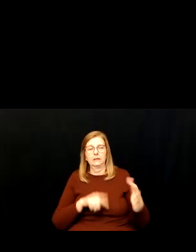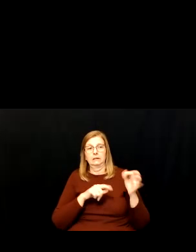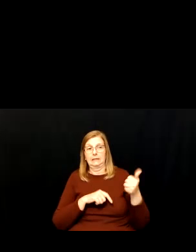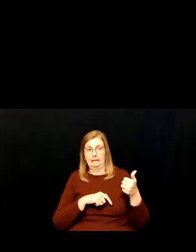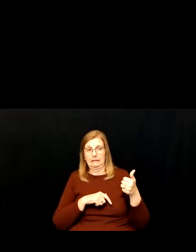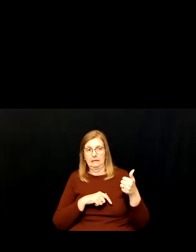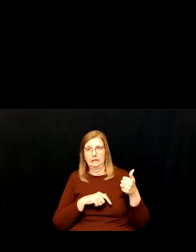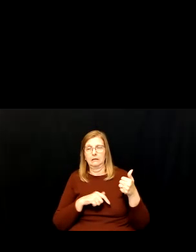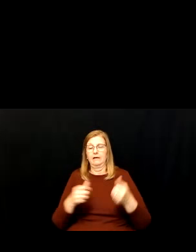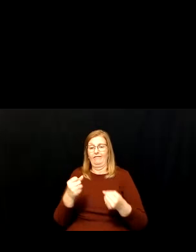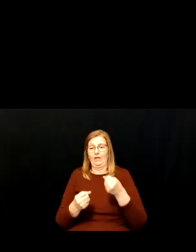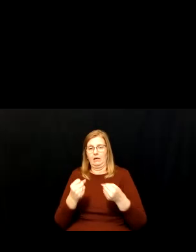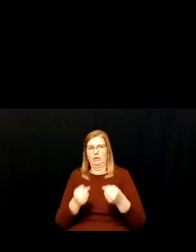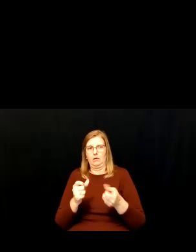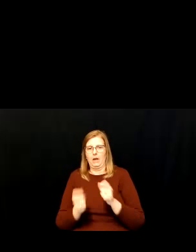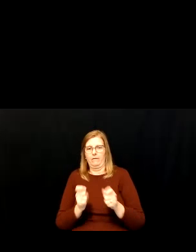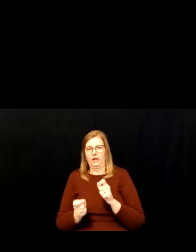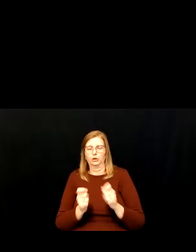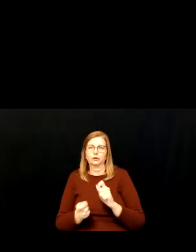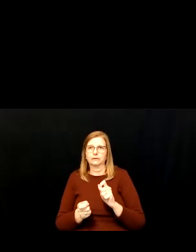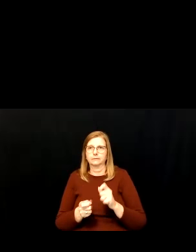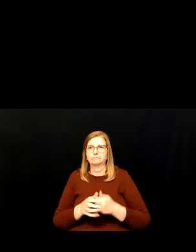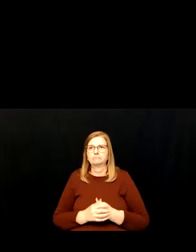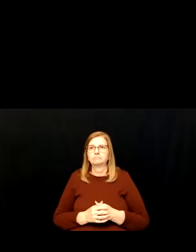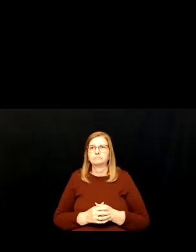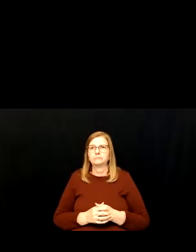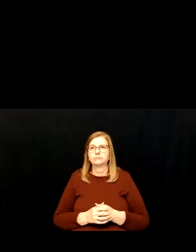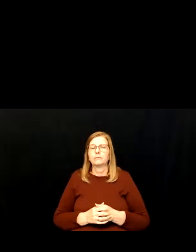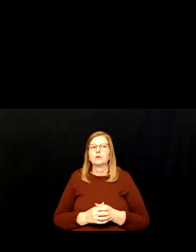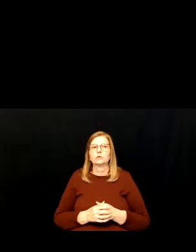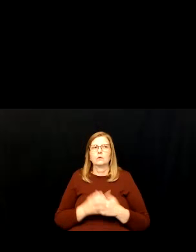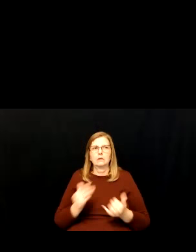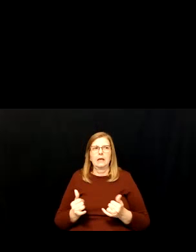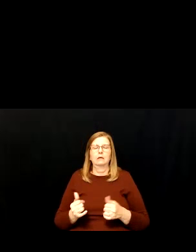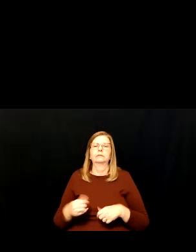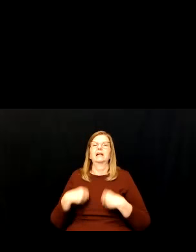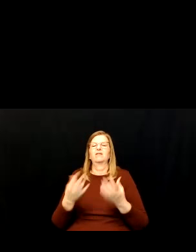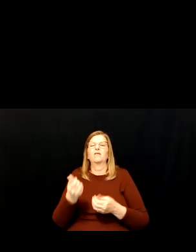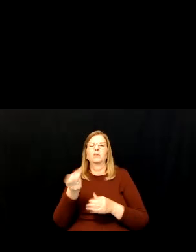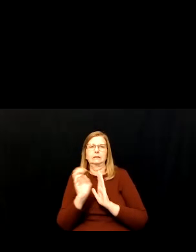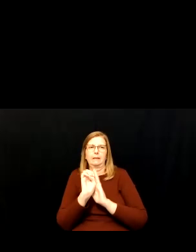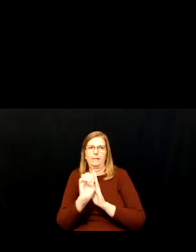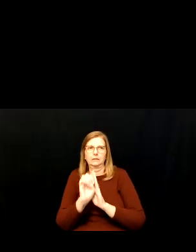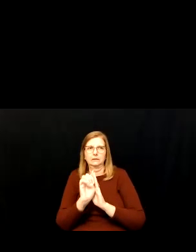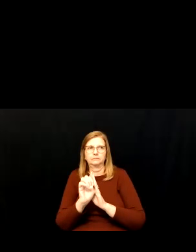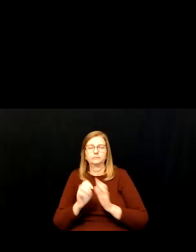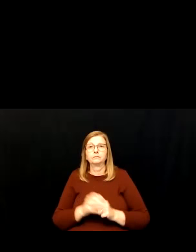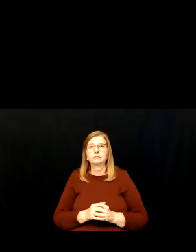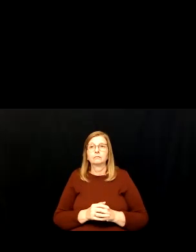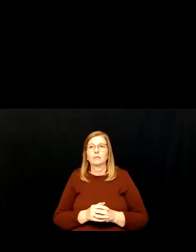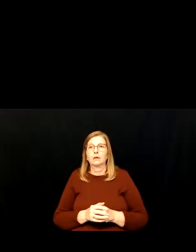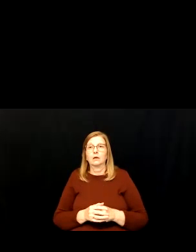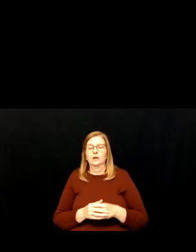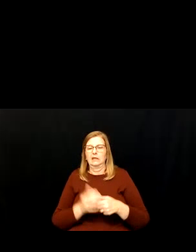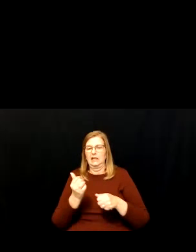10 is vehicle modifications. So let me give you a couple of examples going through